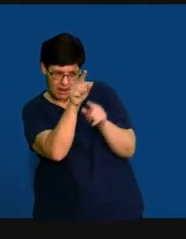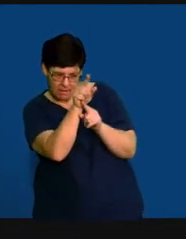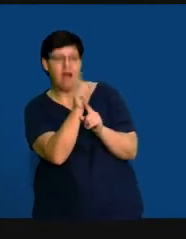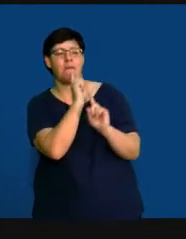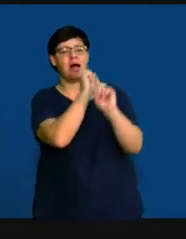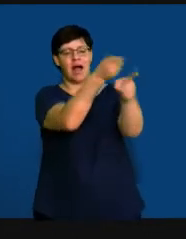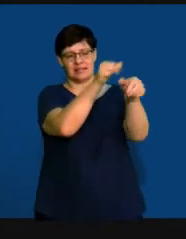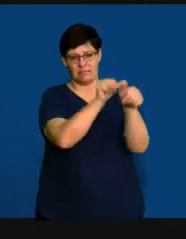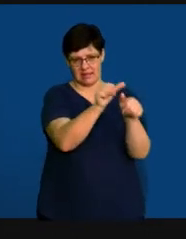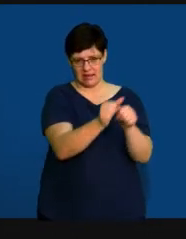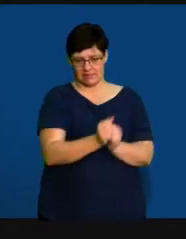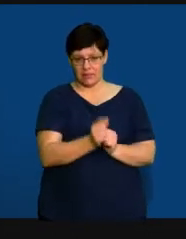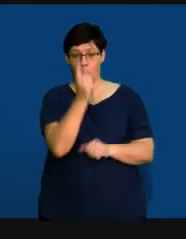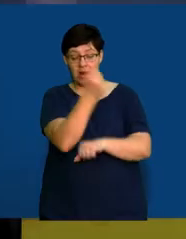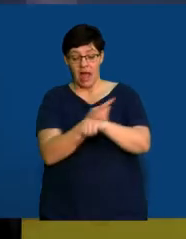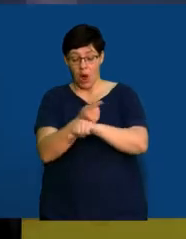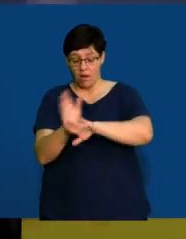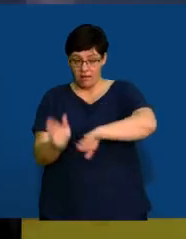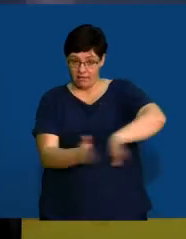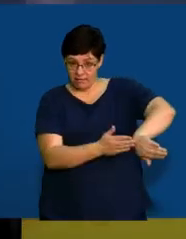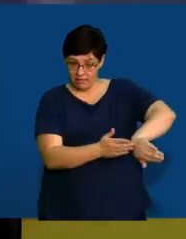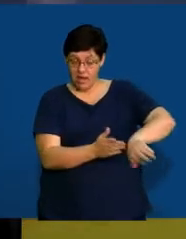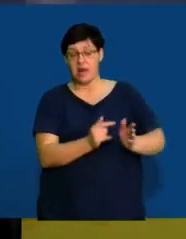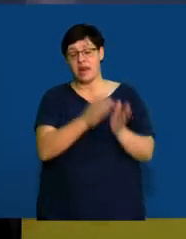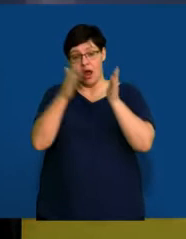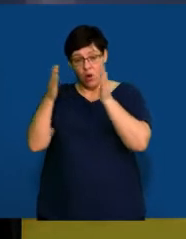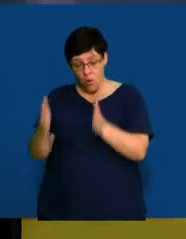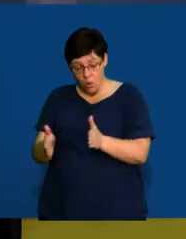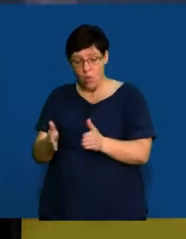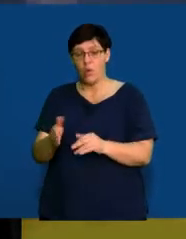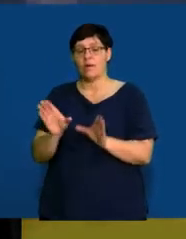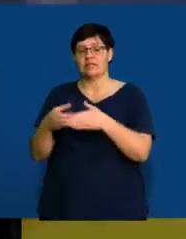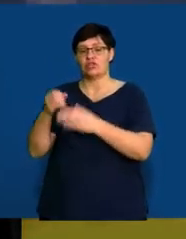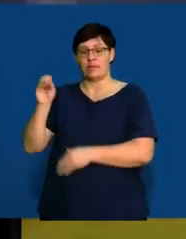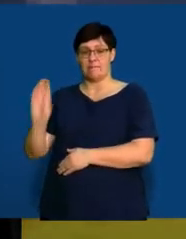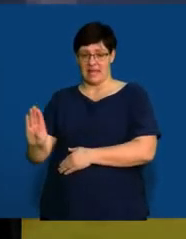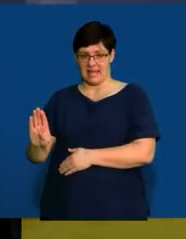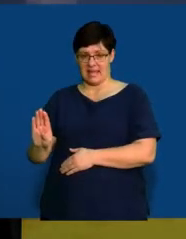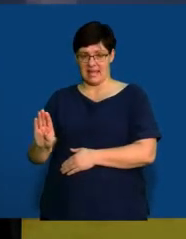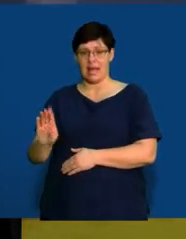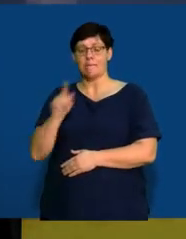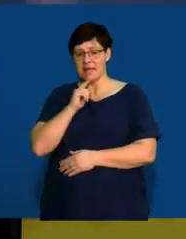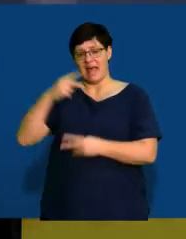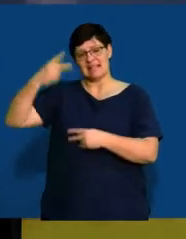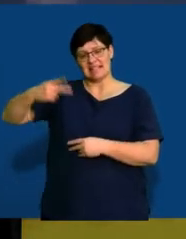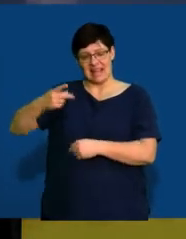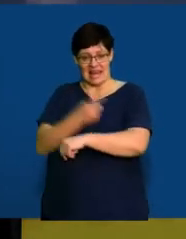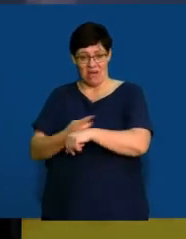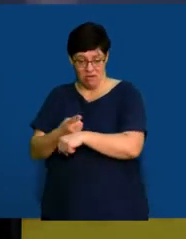Once the 1 hour is over, I'm now moving on to section B, my second hour of the